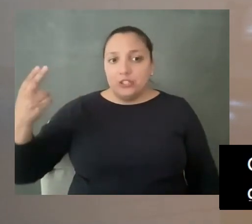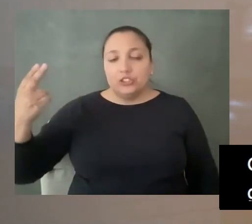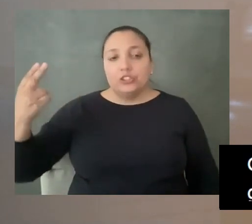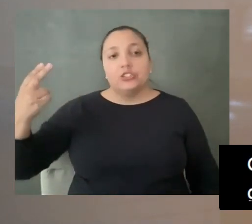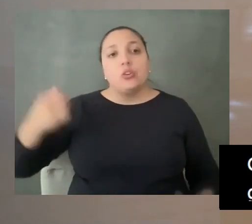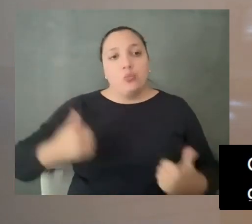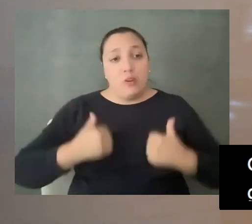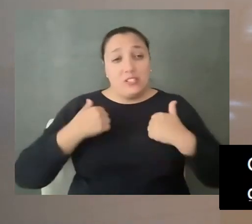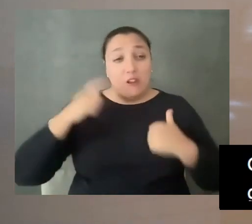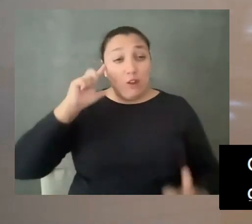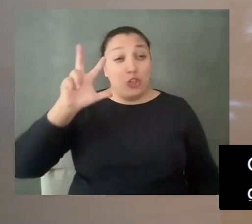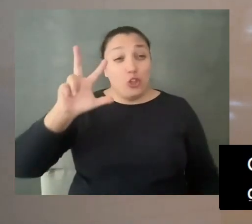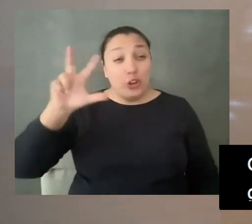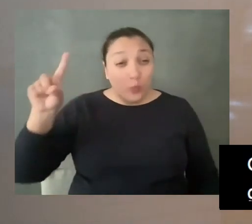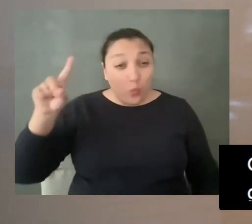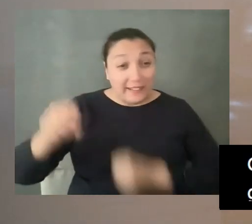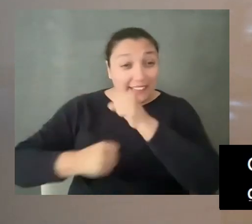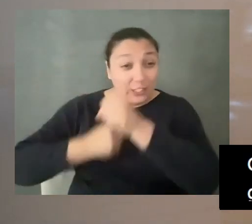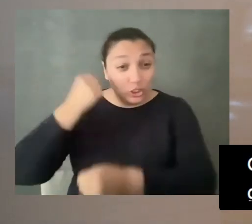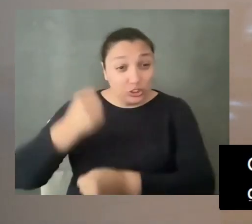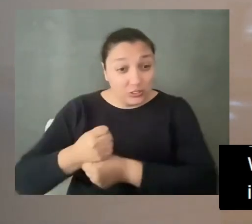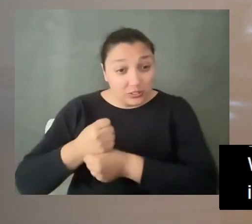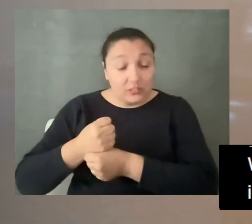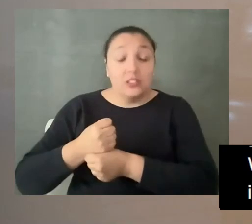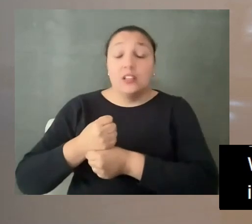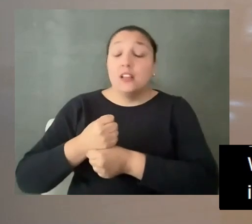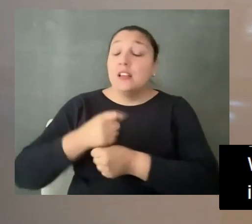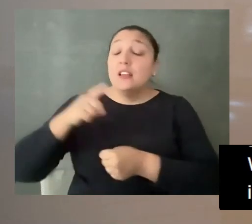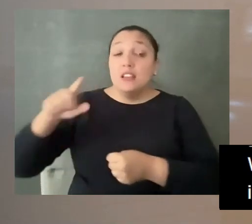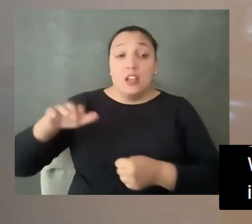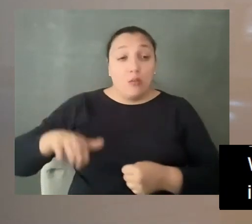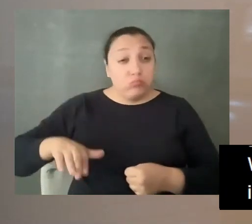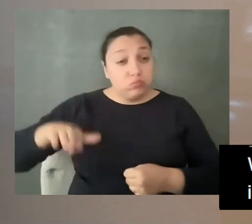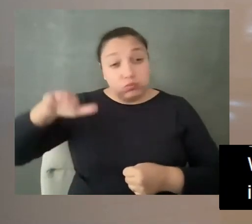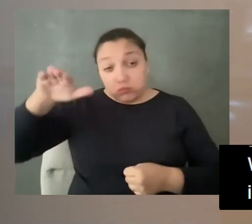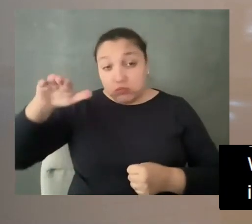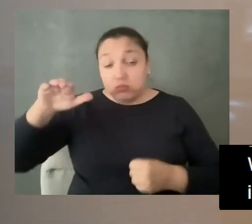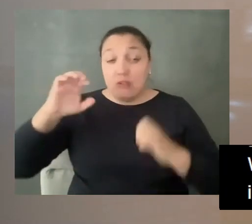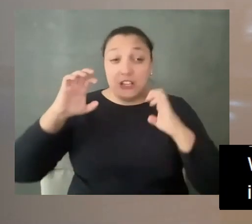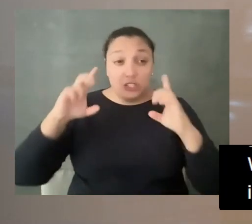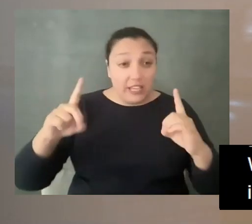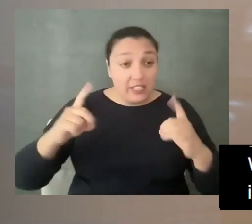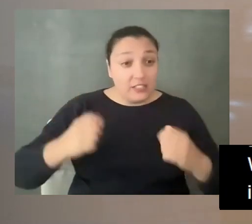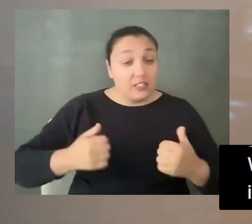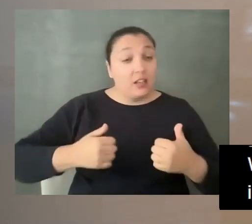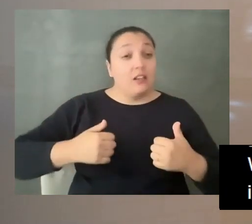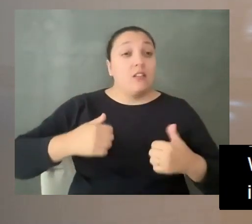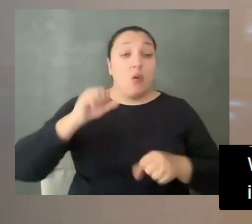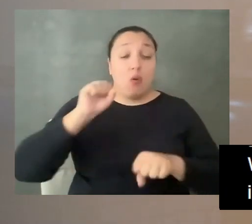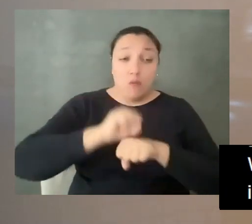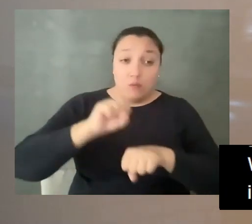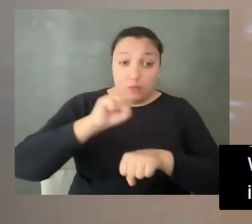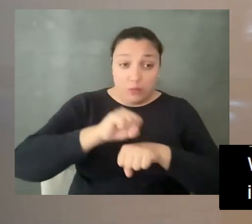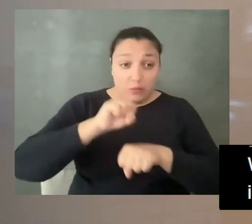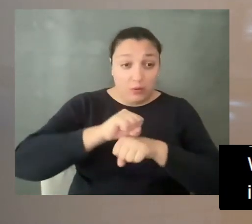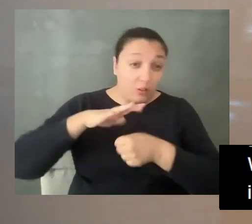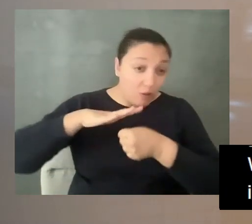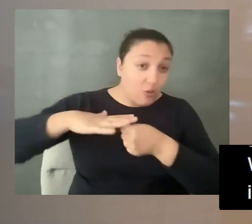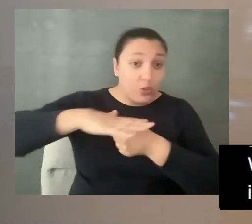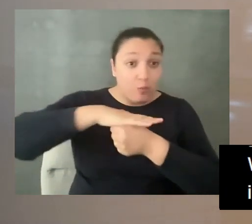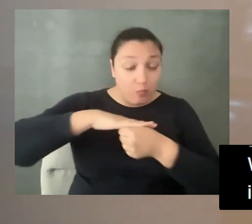31 years, nurtured, educated, and employed in the borough. Senator Parker